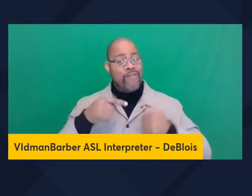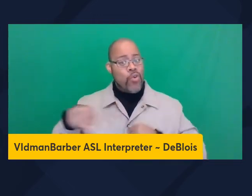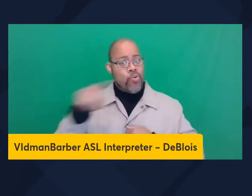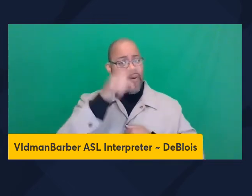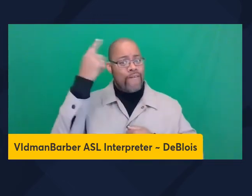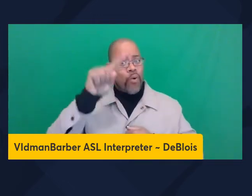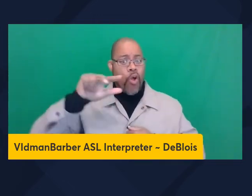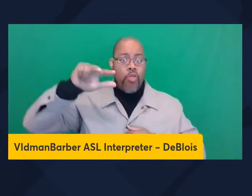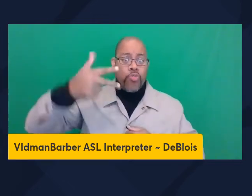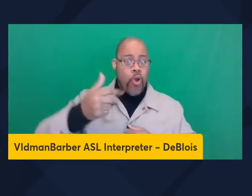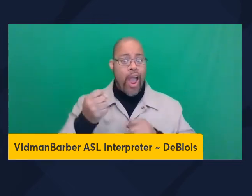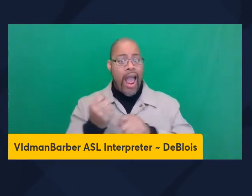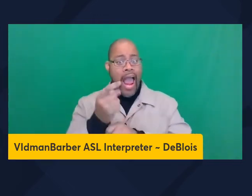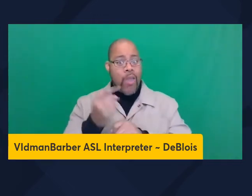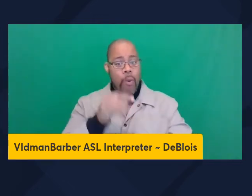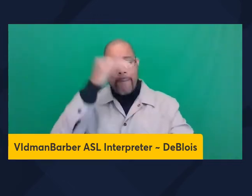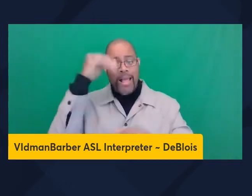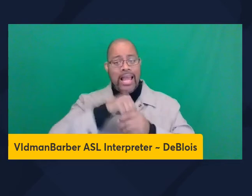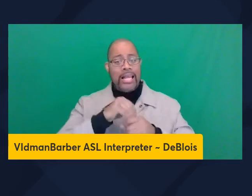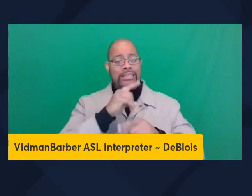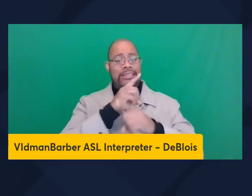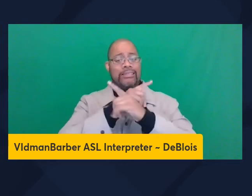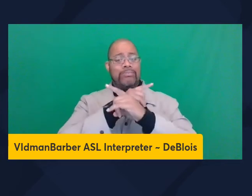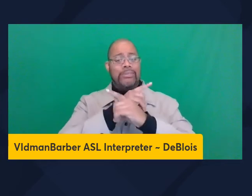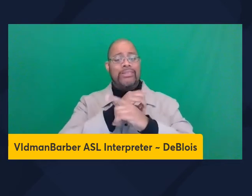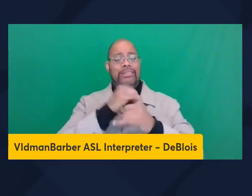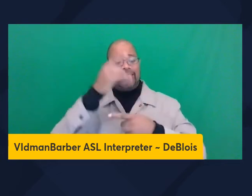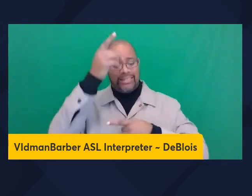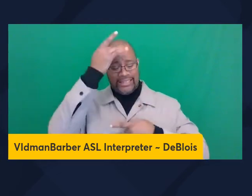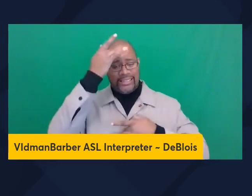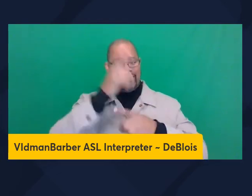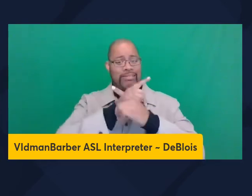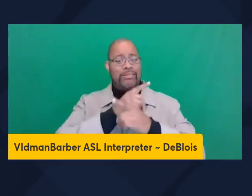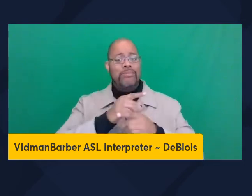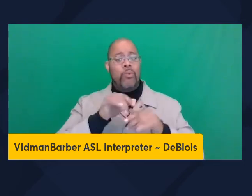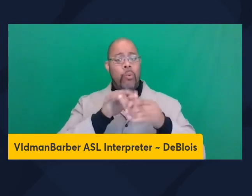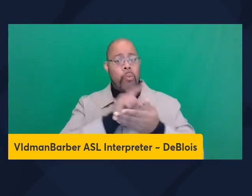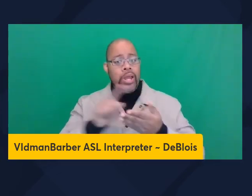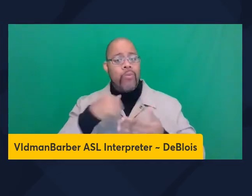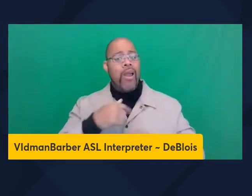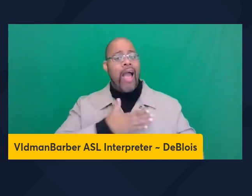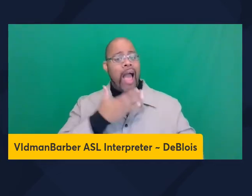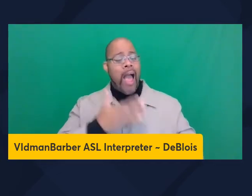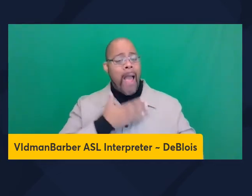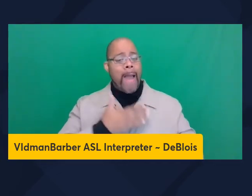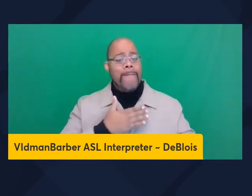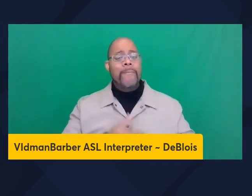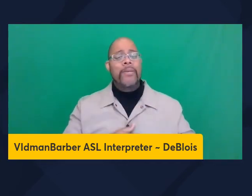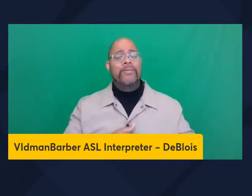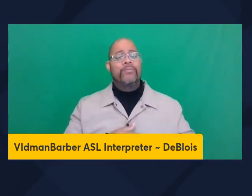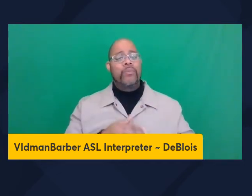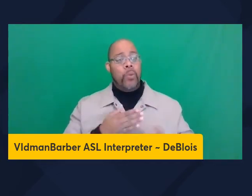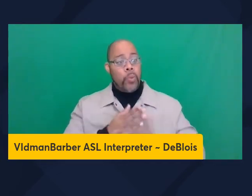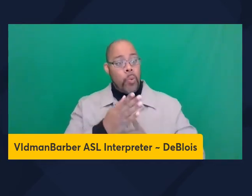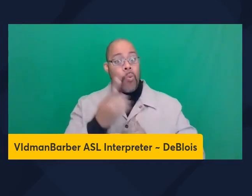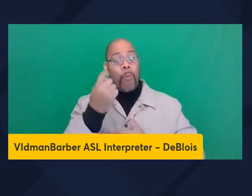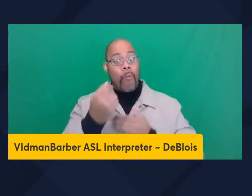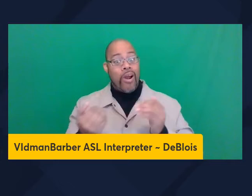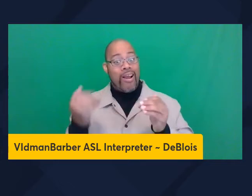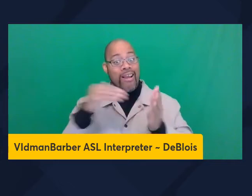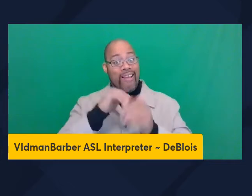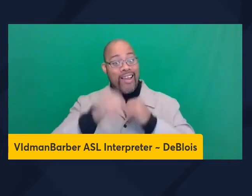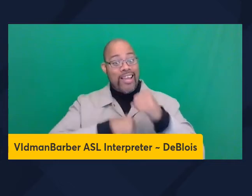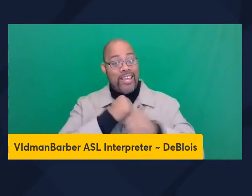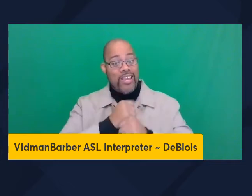for the third annual Black in Immuno Week. We are very happy. We made it through another year,